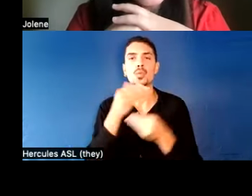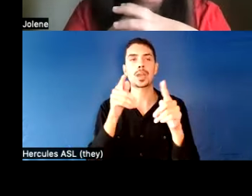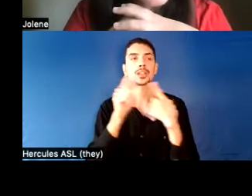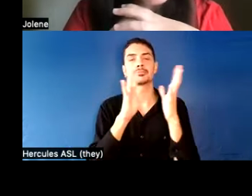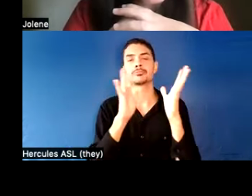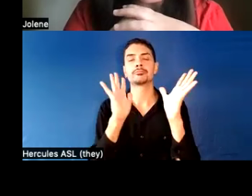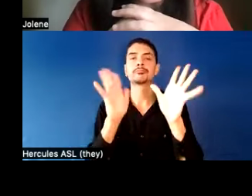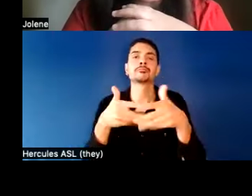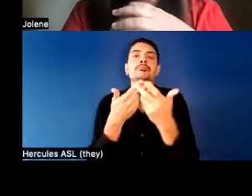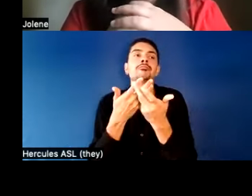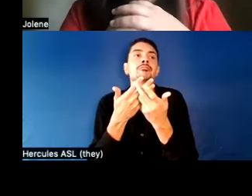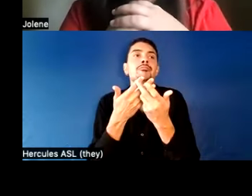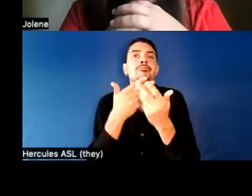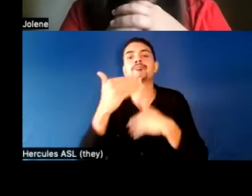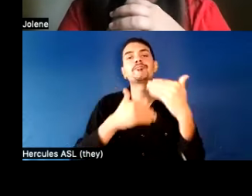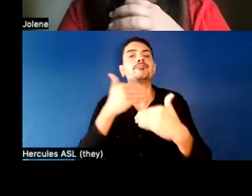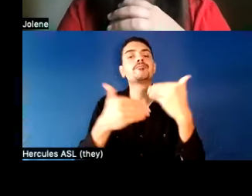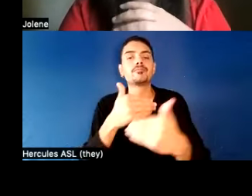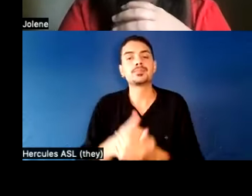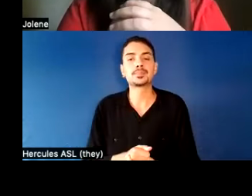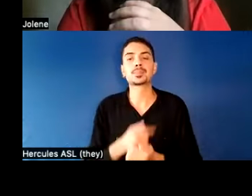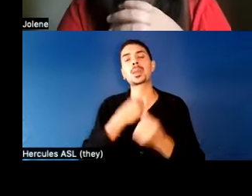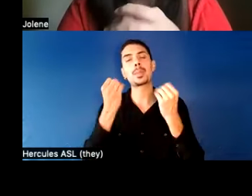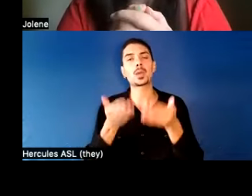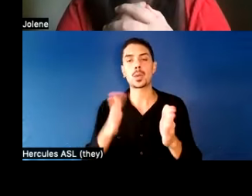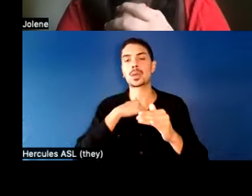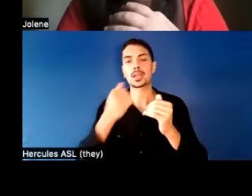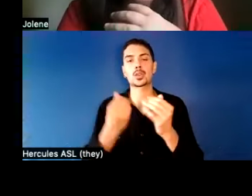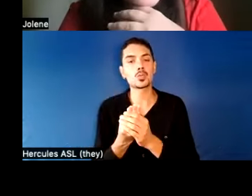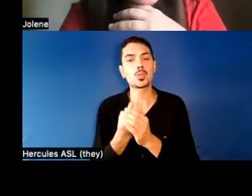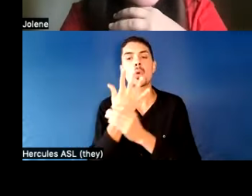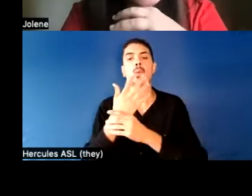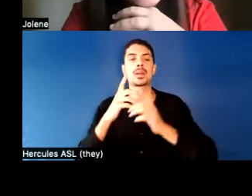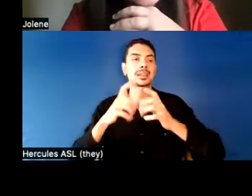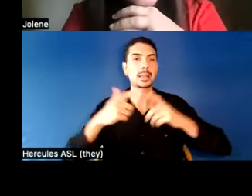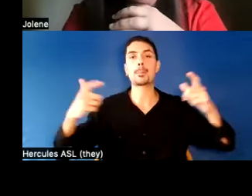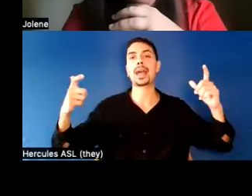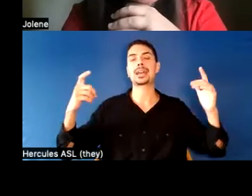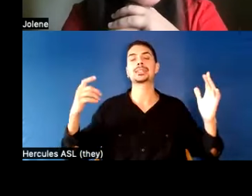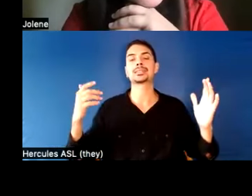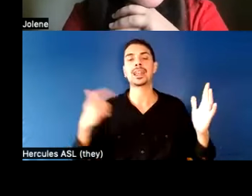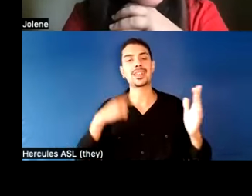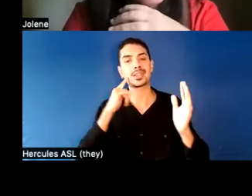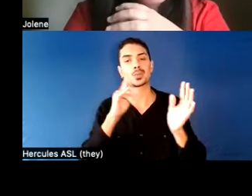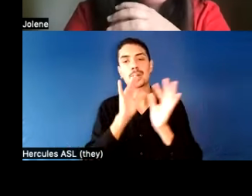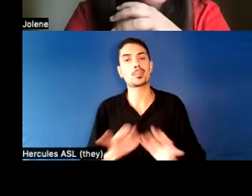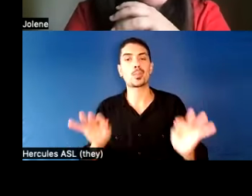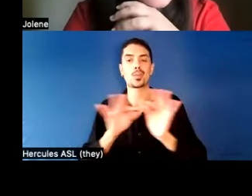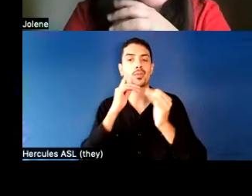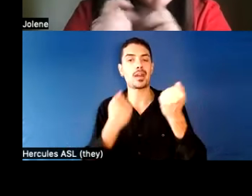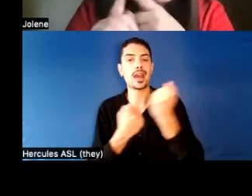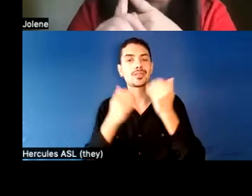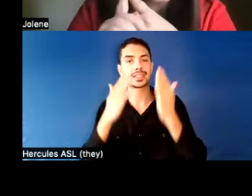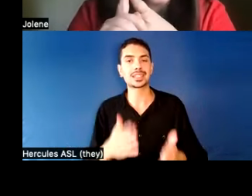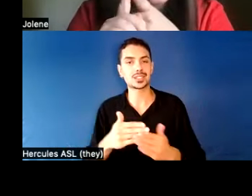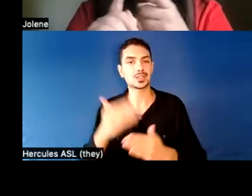what we mean by SART work. But really, when I'm thinking about for advocates, what's really important to know, first of all,